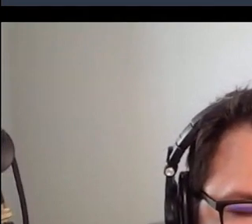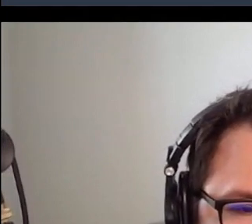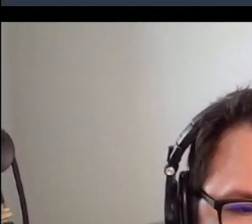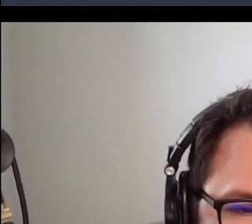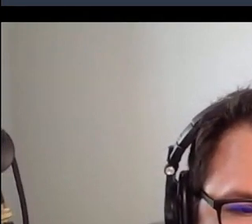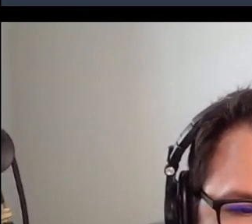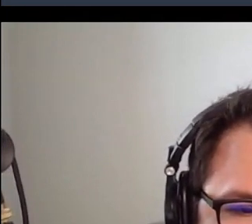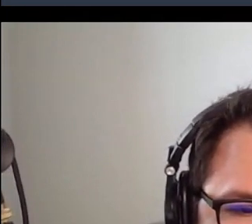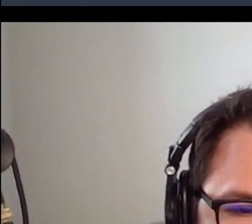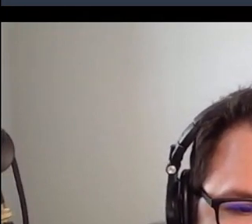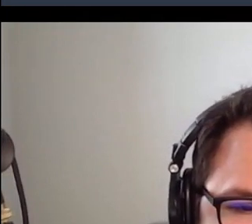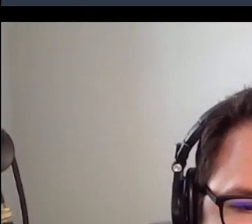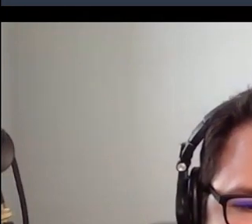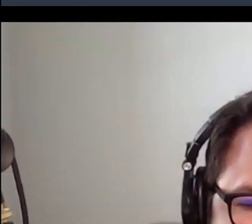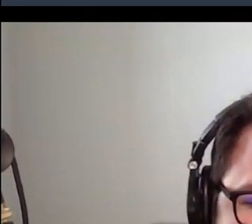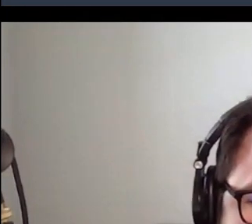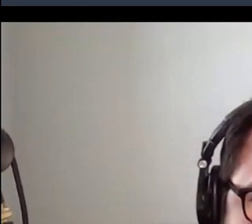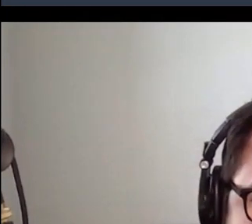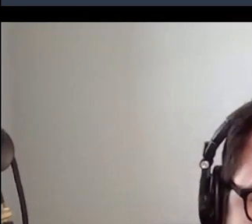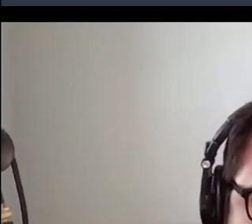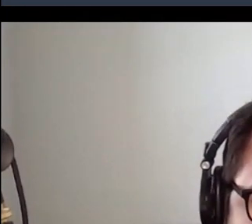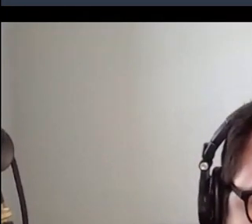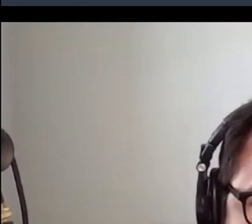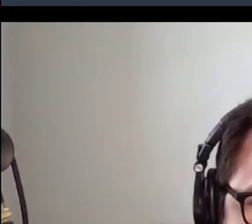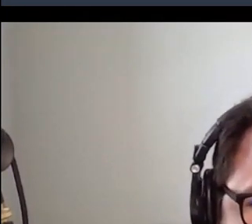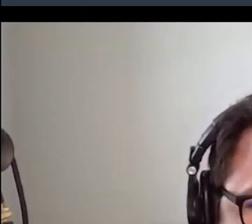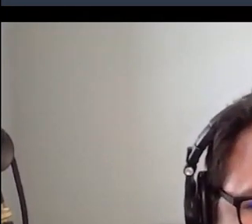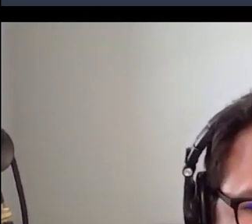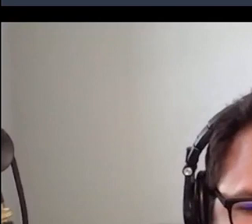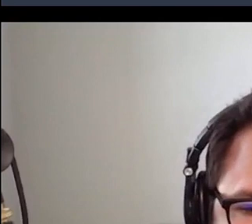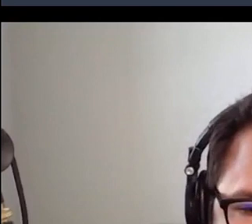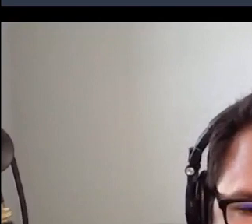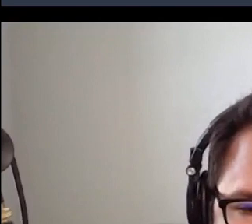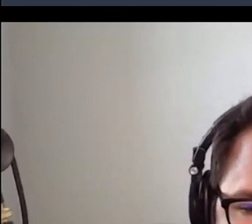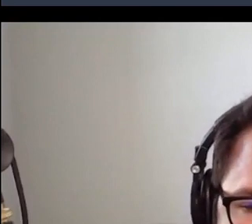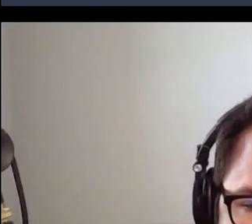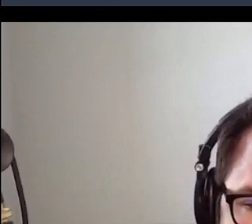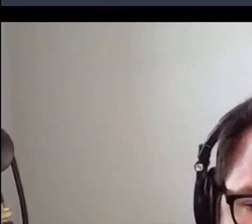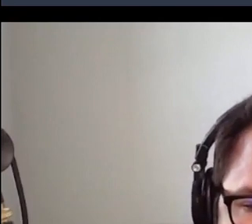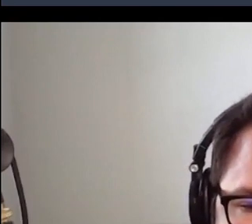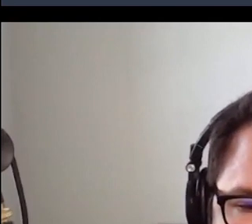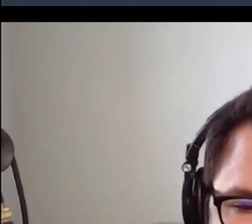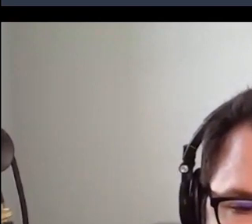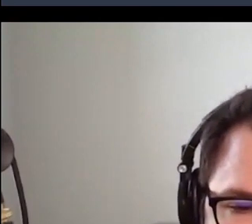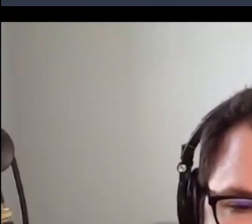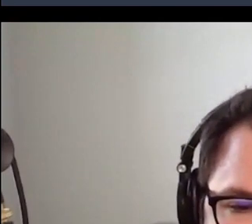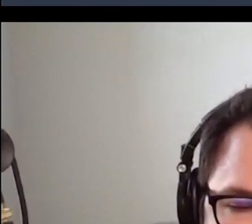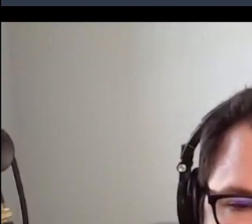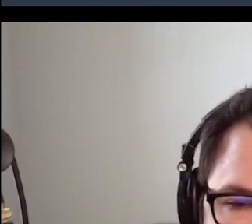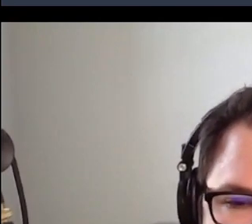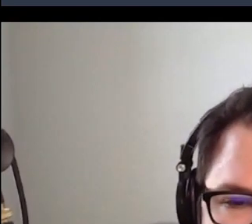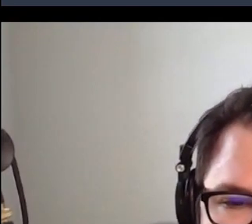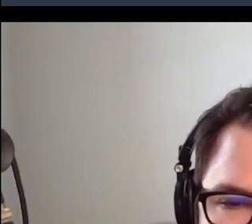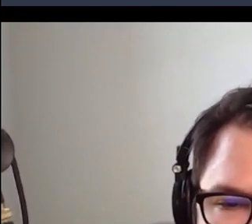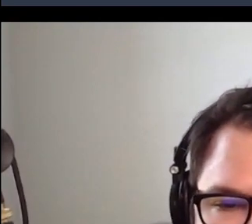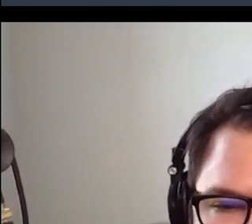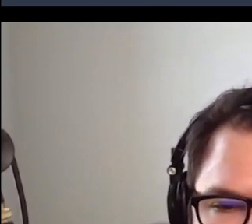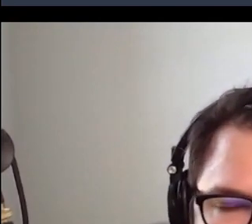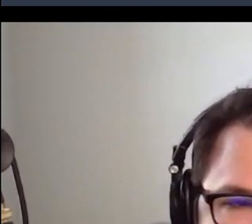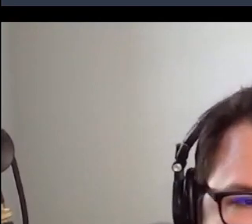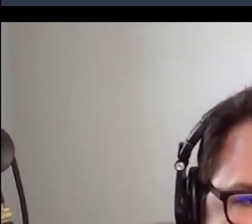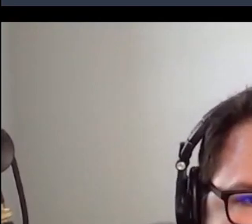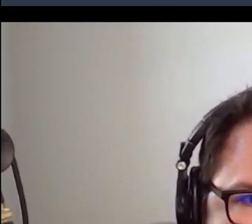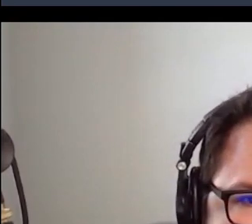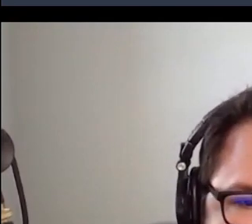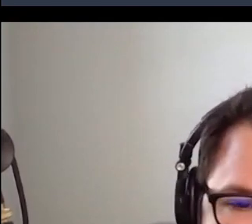Really do appreciate it. And everyone who's watching right now, we do have a survey out. There's a link in the chat, so please feel free to take a look at that. And what is it? The